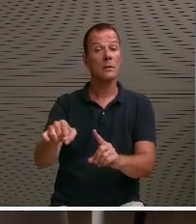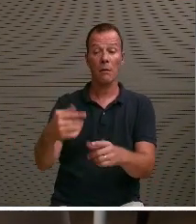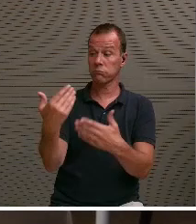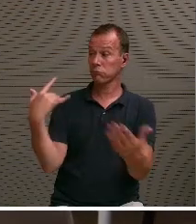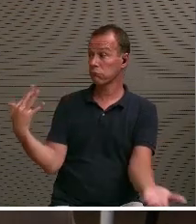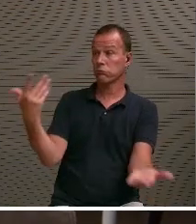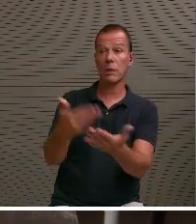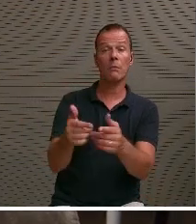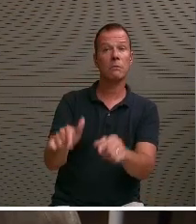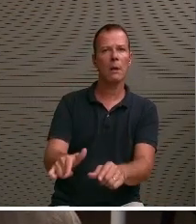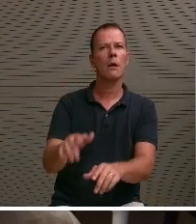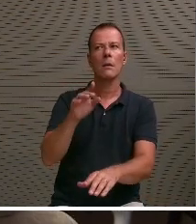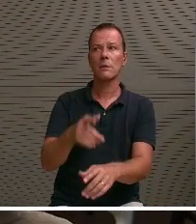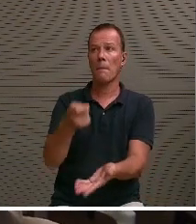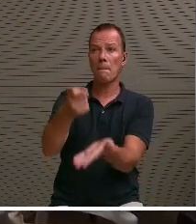the population